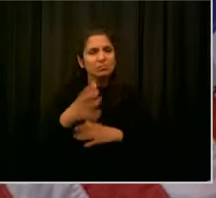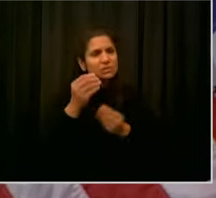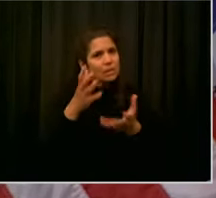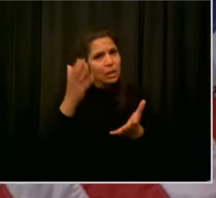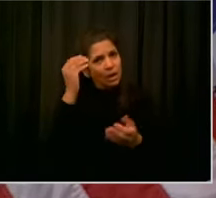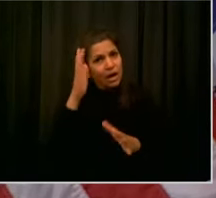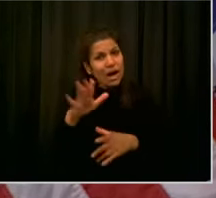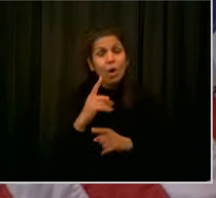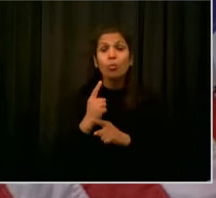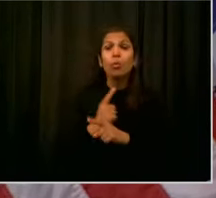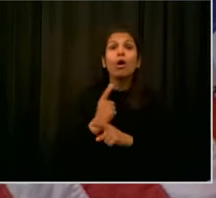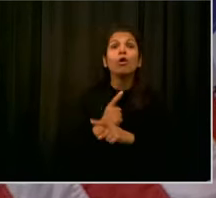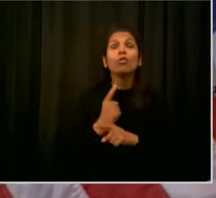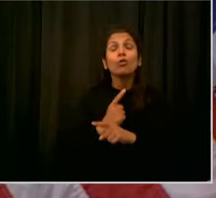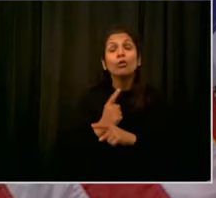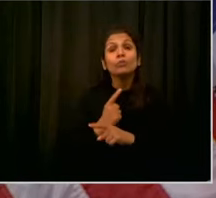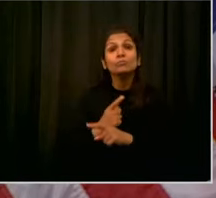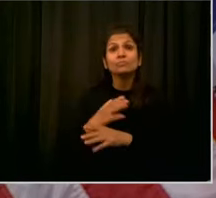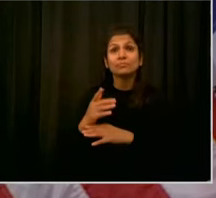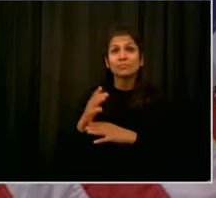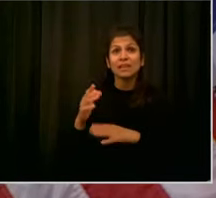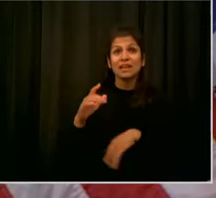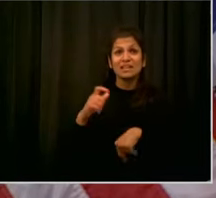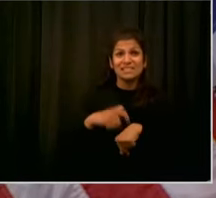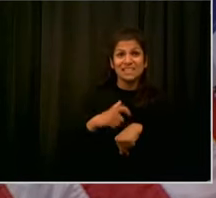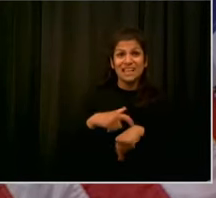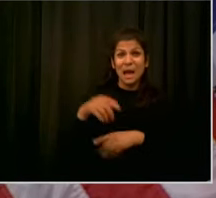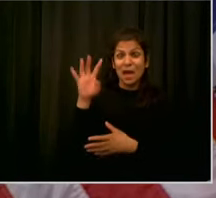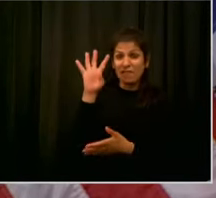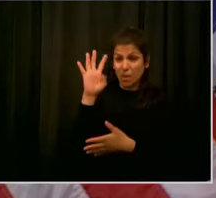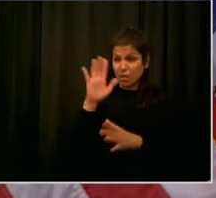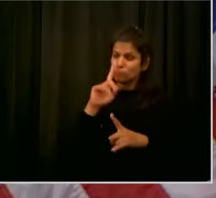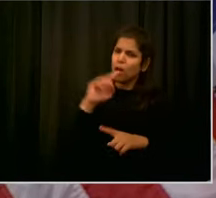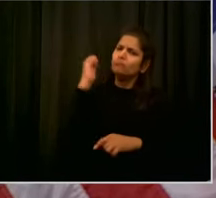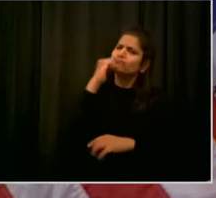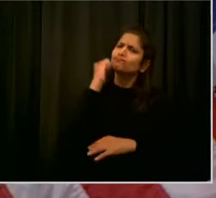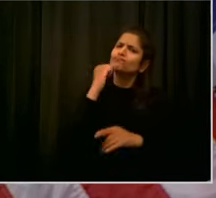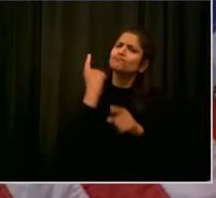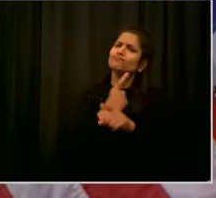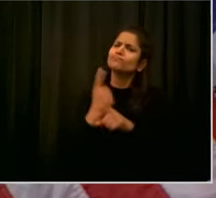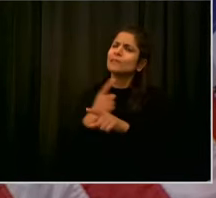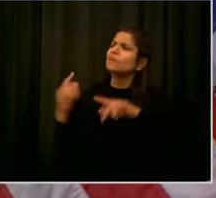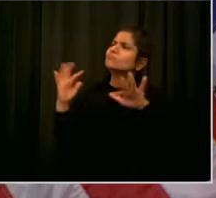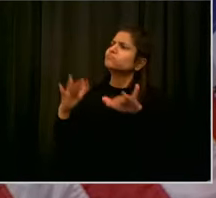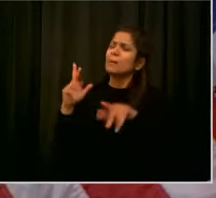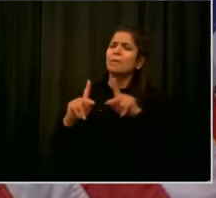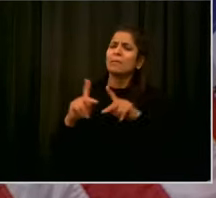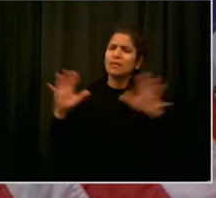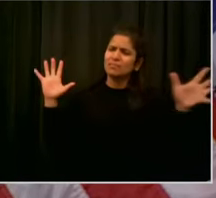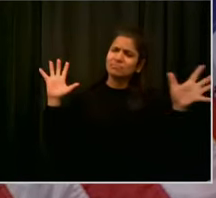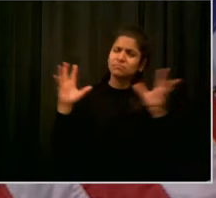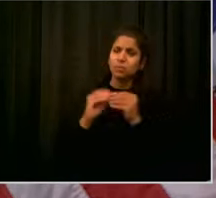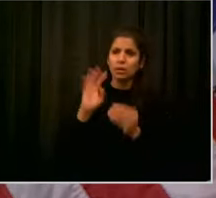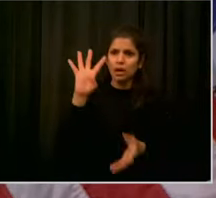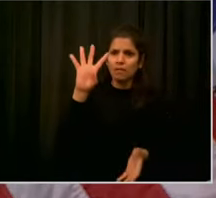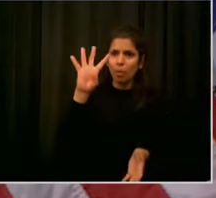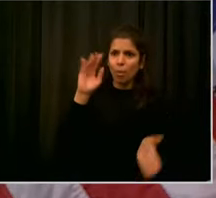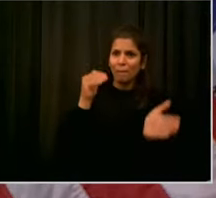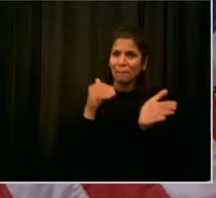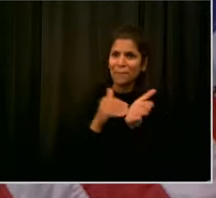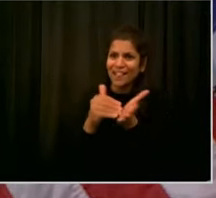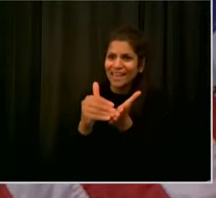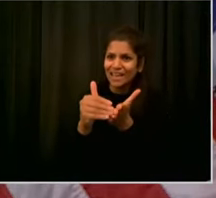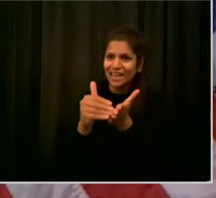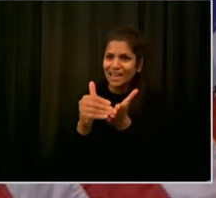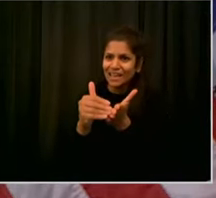history of New York City was back in January and February. Now you have a huge percentage of people working from home, and thank God they're still working,